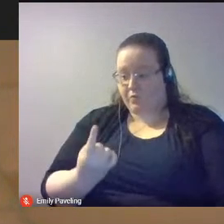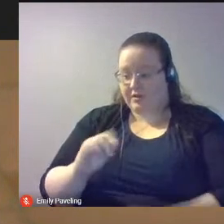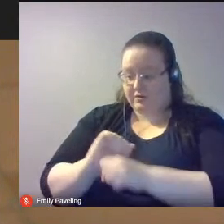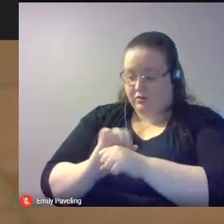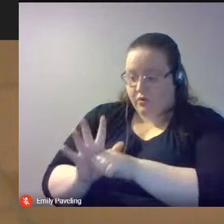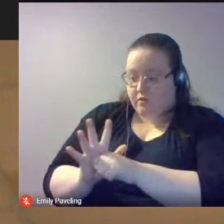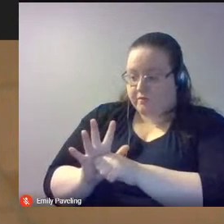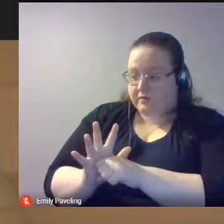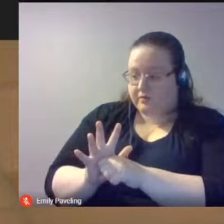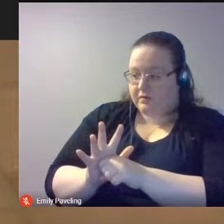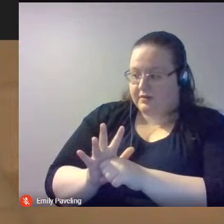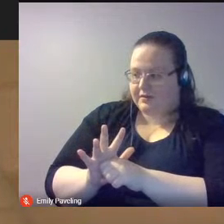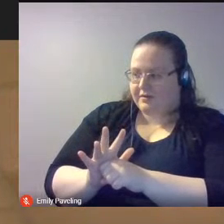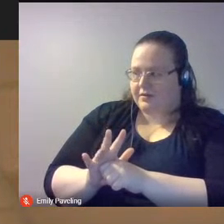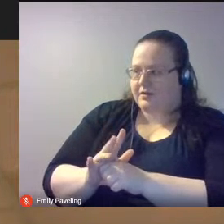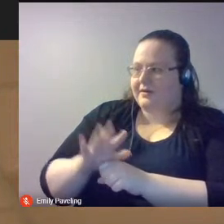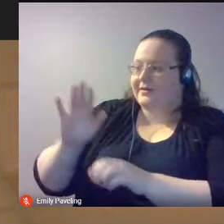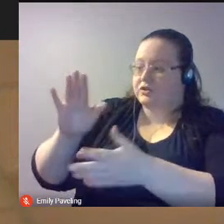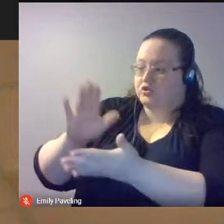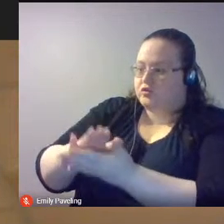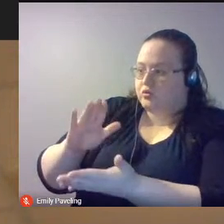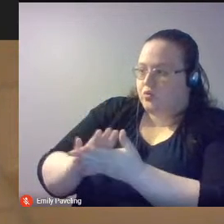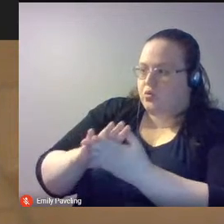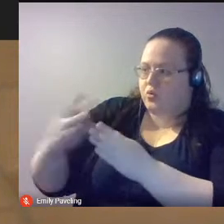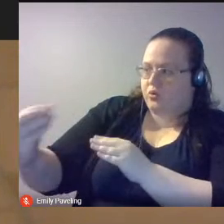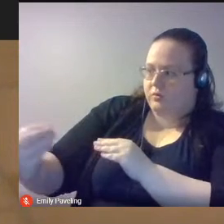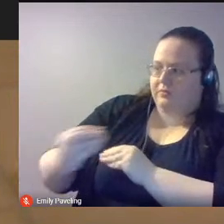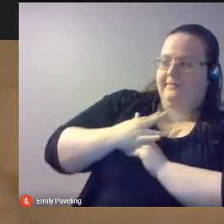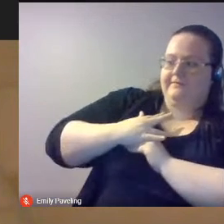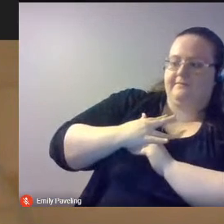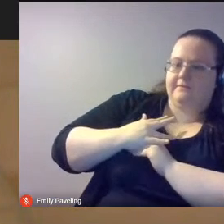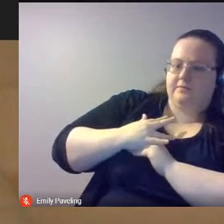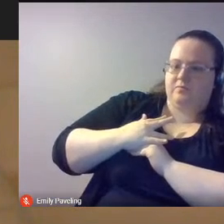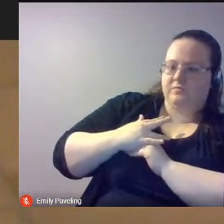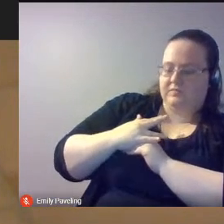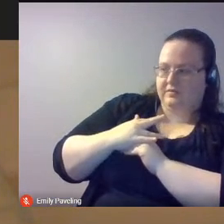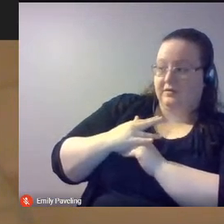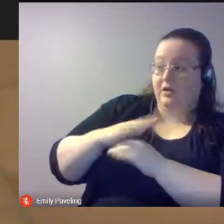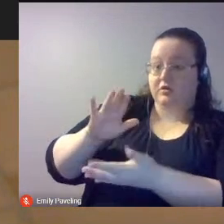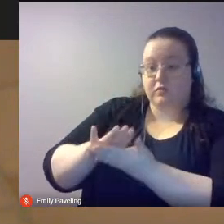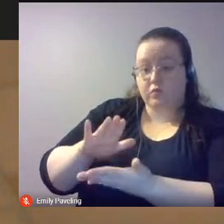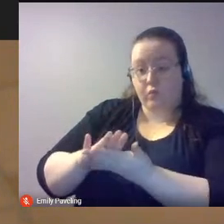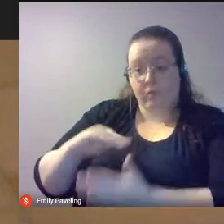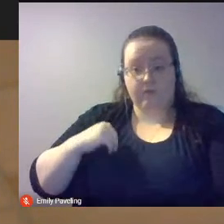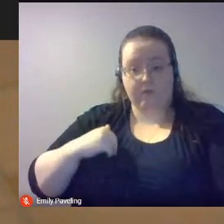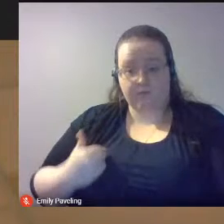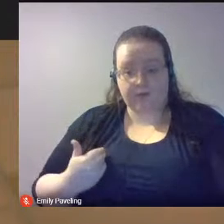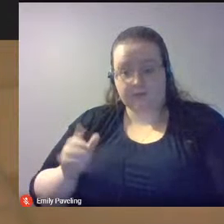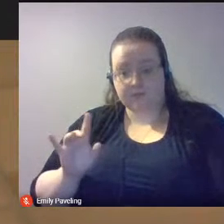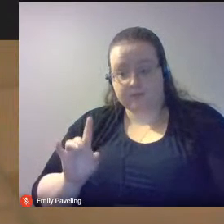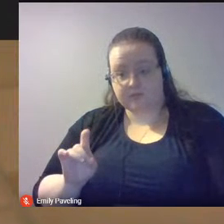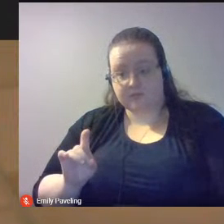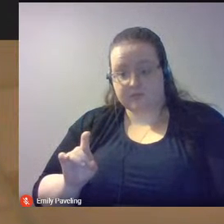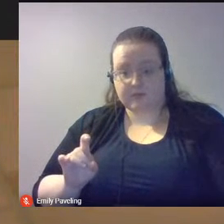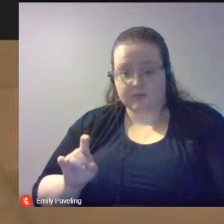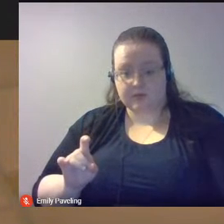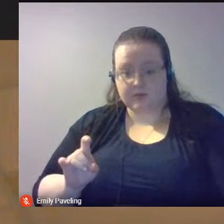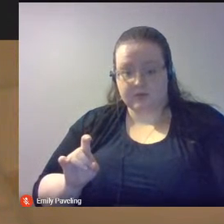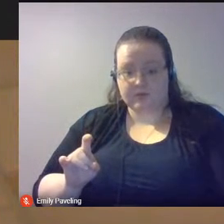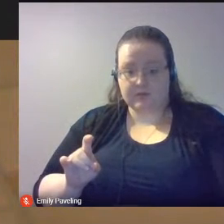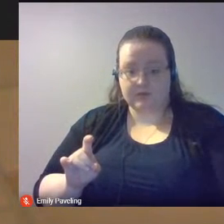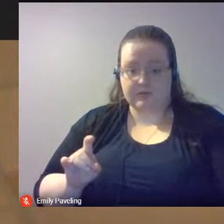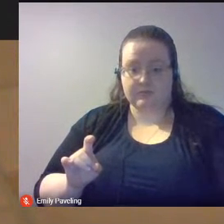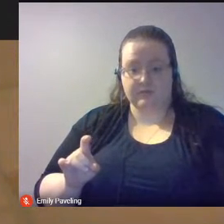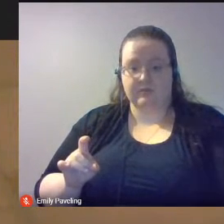the infection at the school, or their presence and activities at the school during the time where they may have been able to